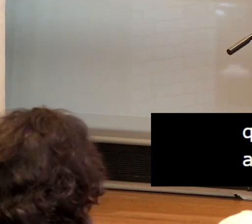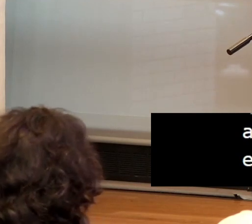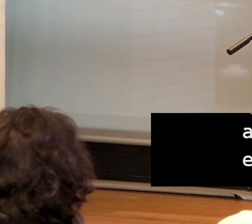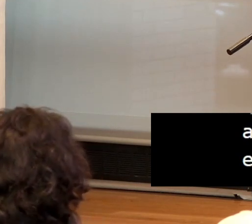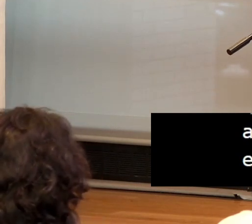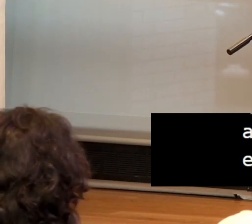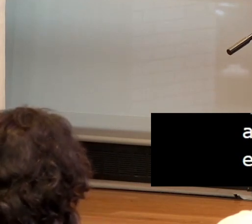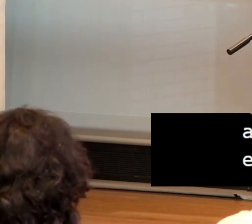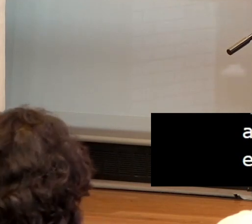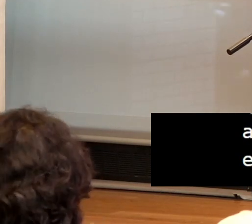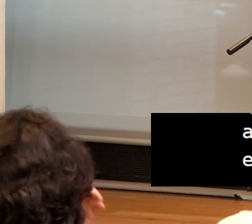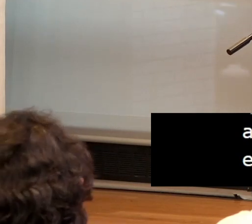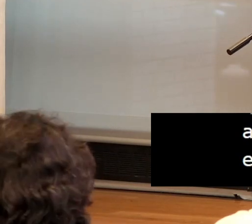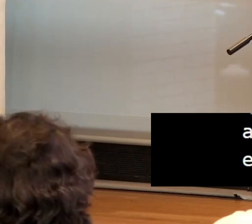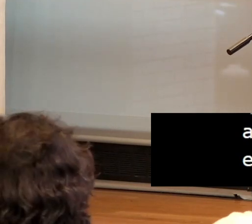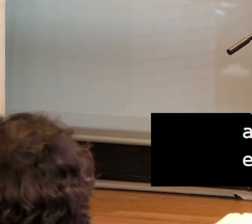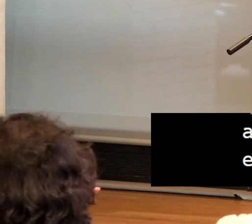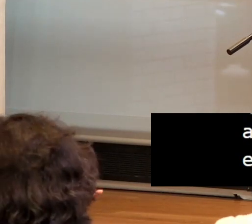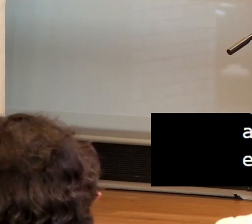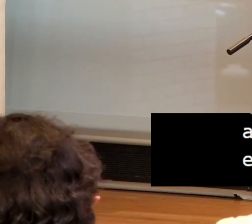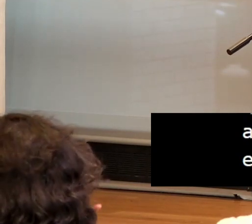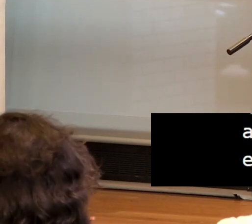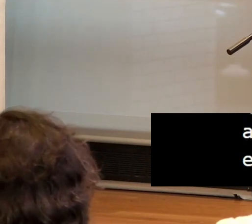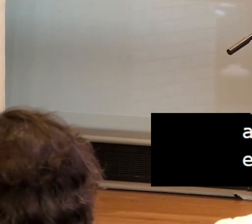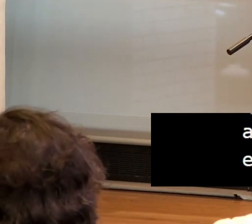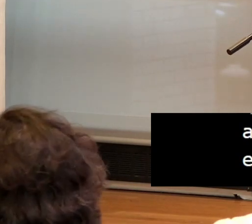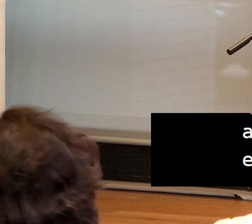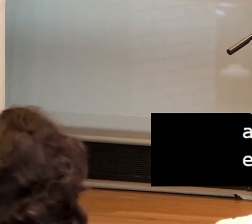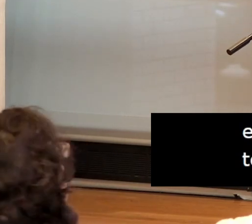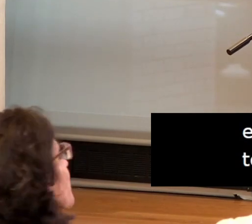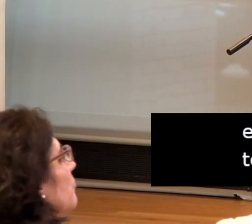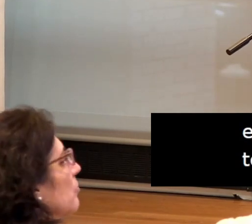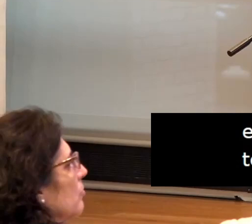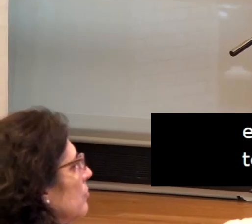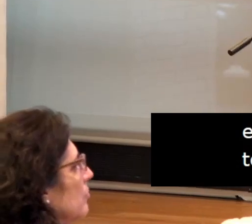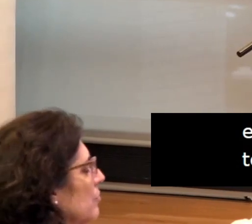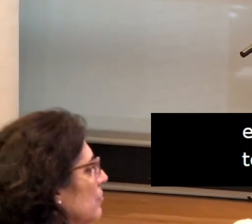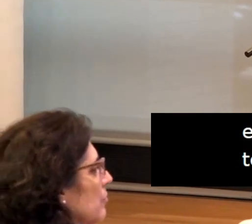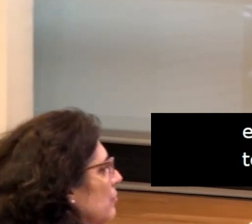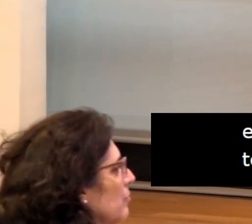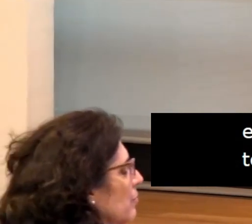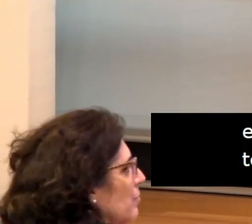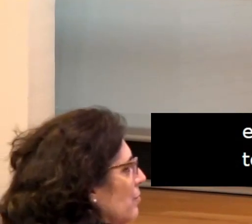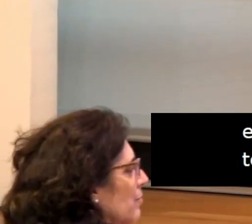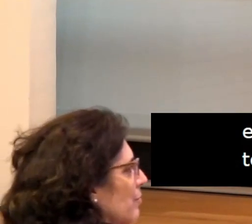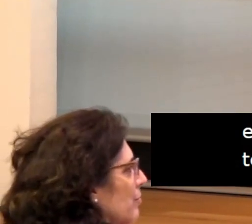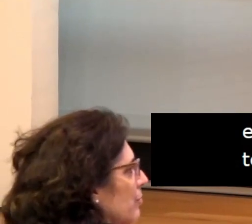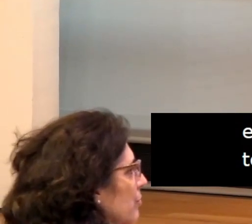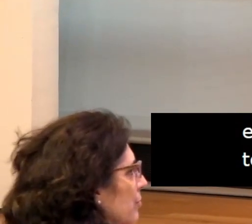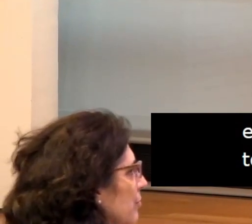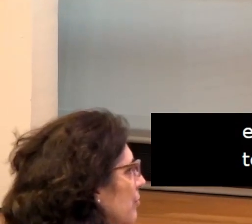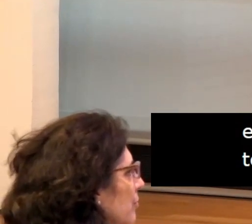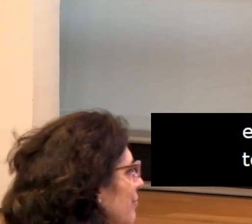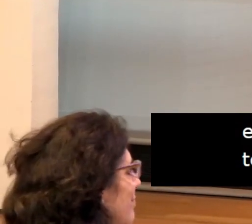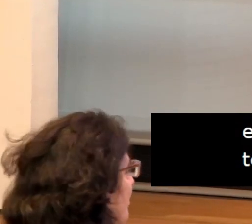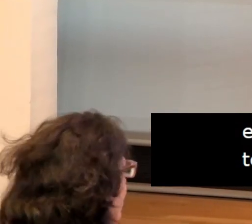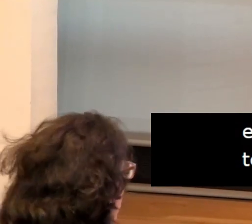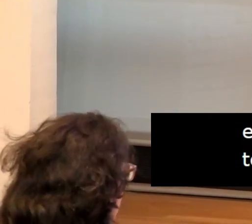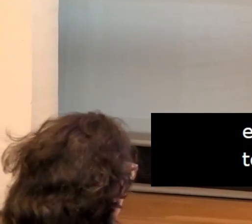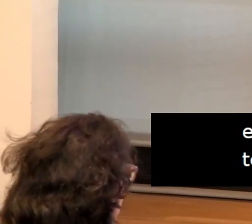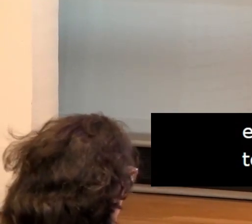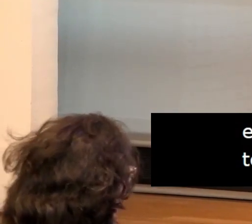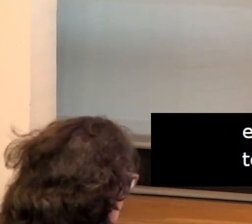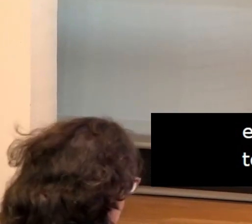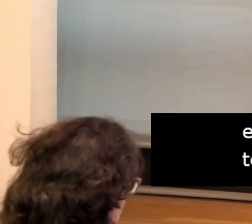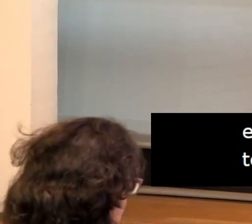lot of our leaders here that are going to talk some about that. We all know individually what's happening in our homes, in our communities, and people